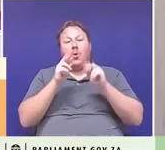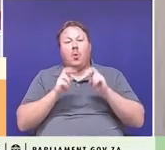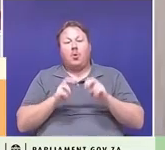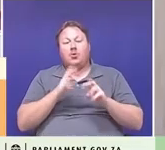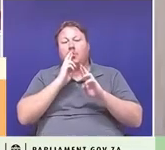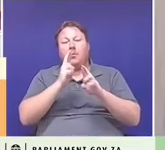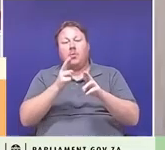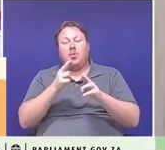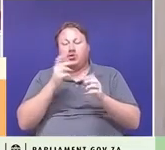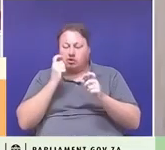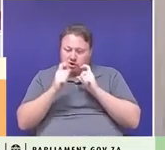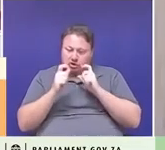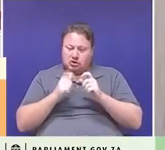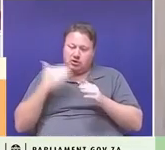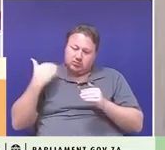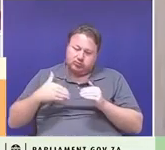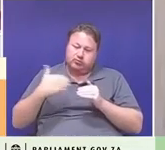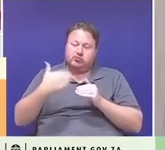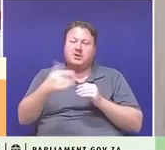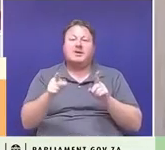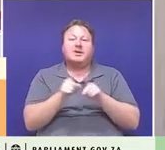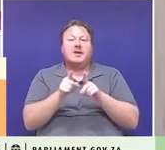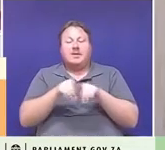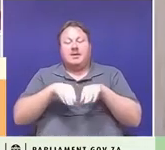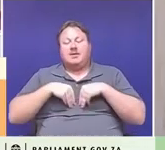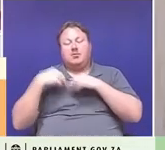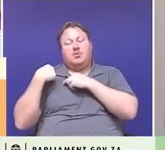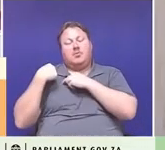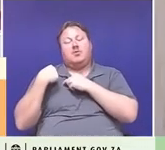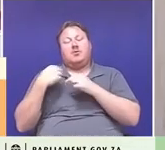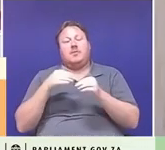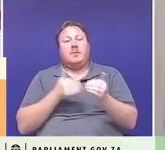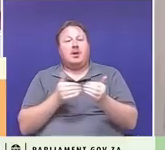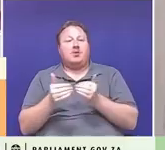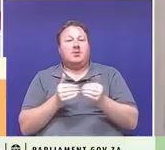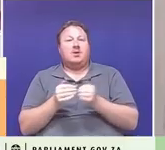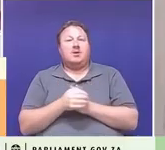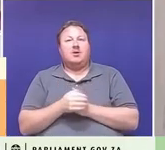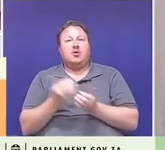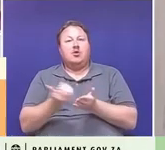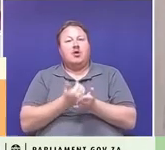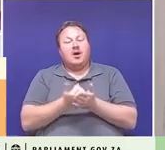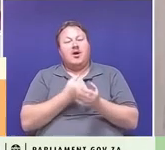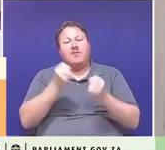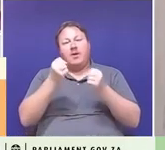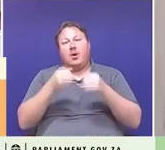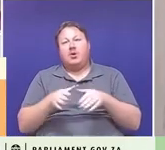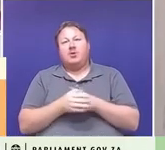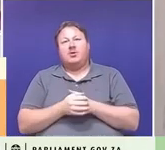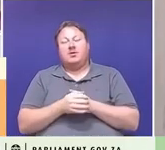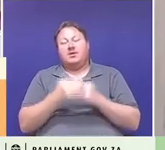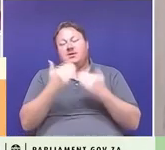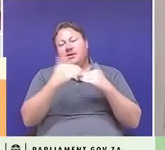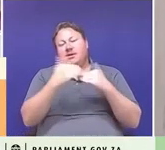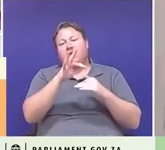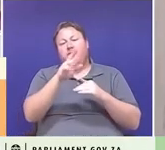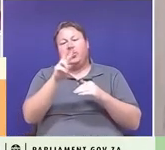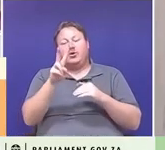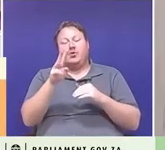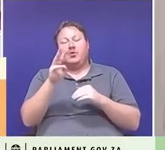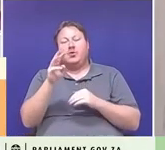to enforce consequence management, including recovery of losses in terms of Section 32 of the